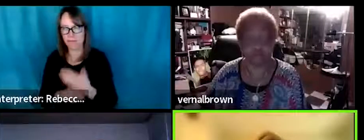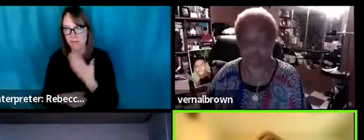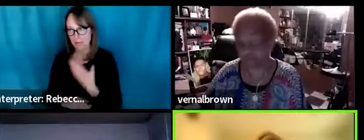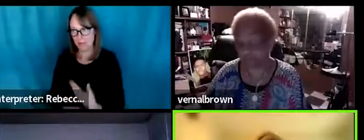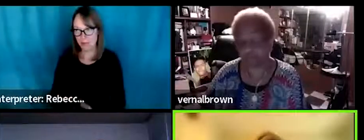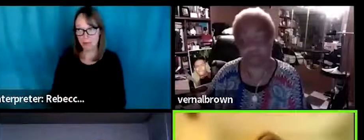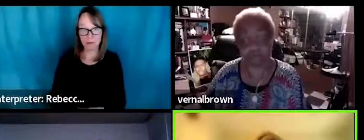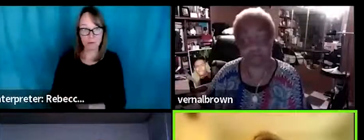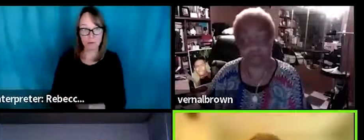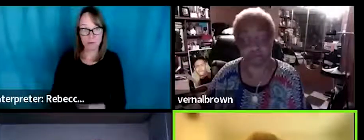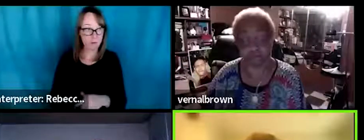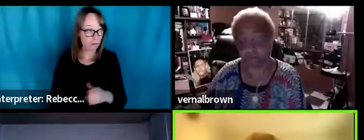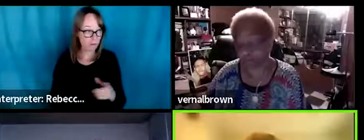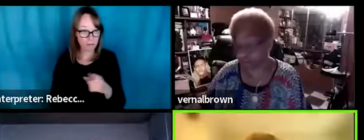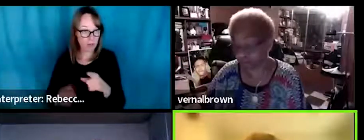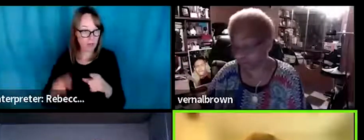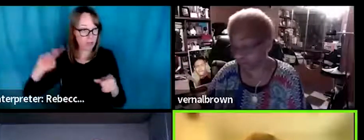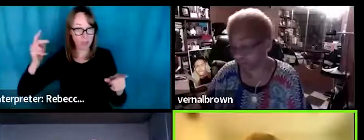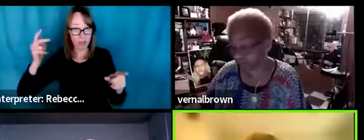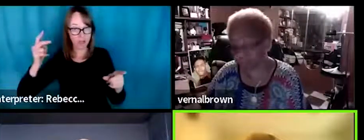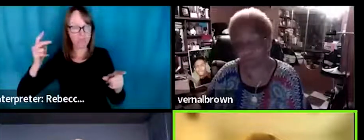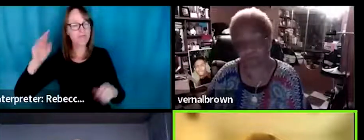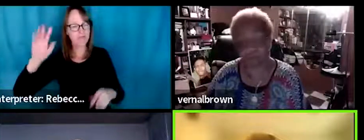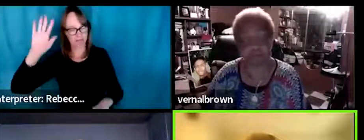Is there a second?